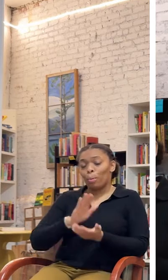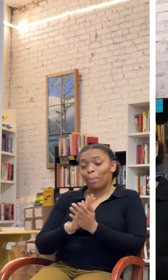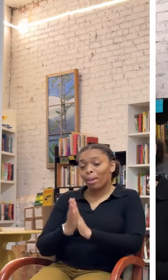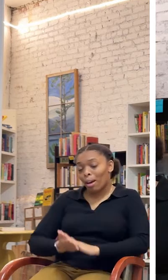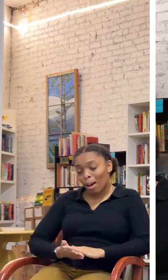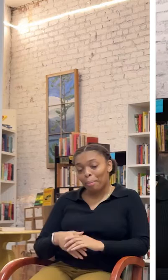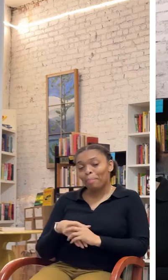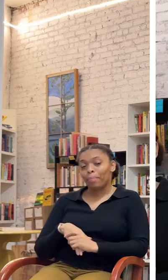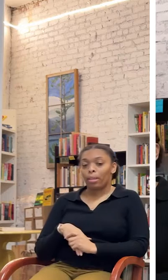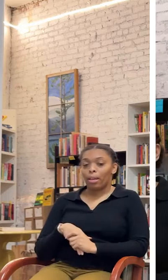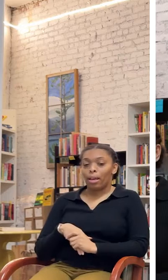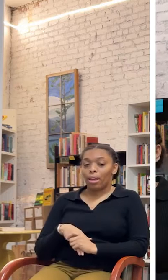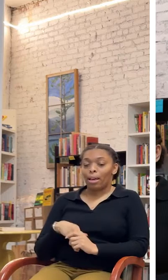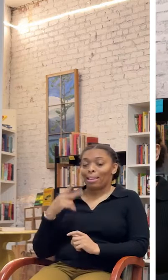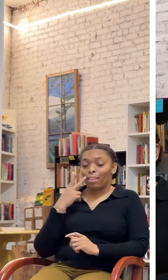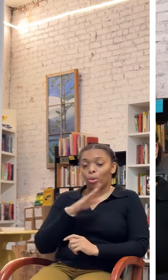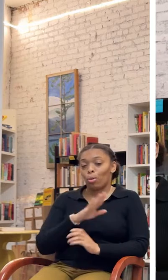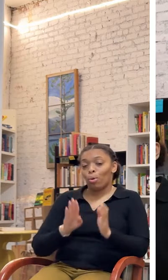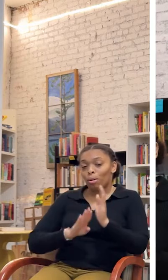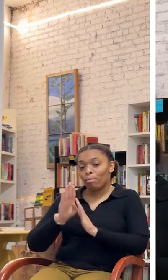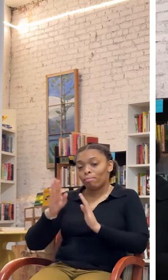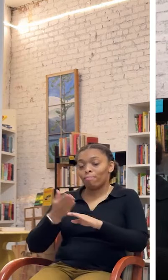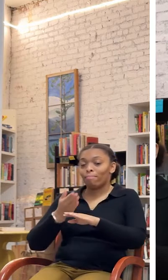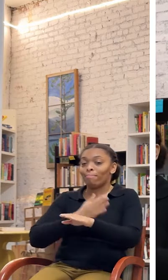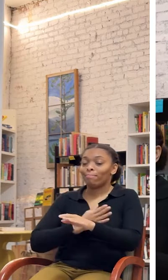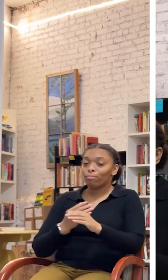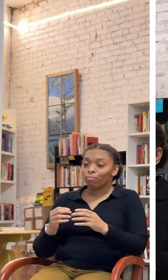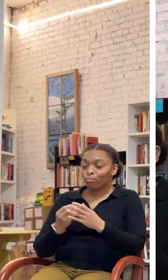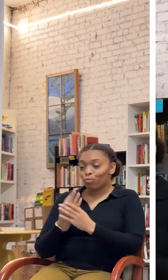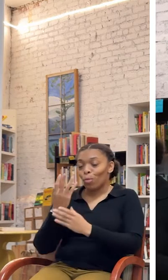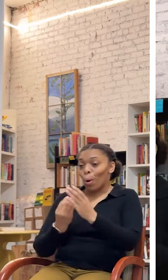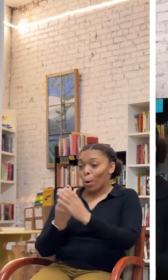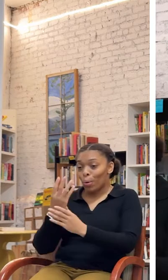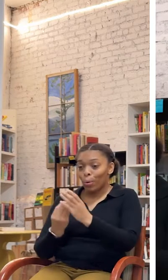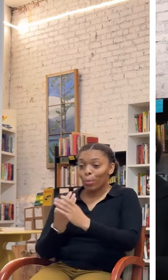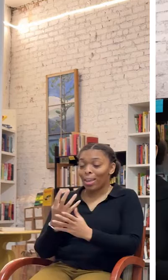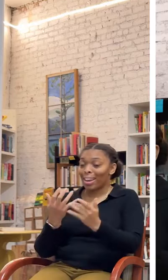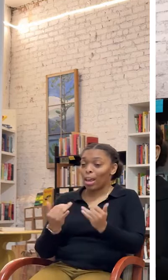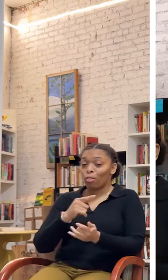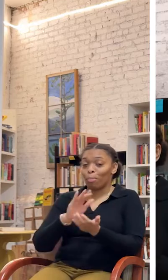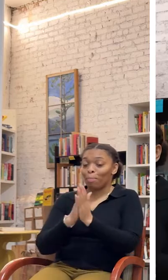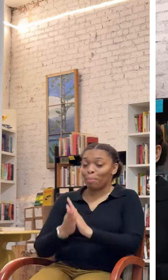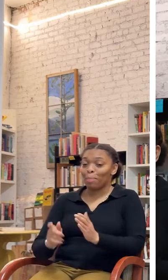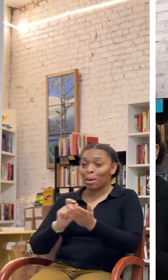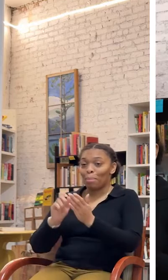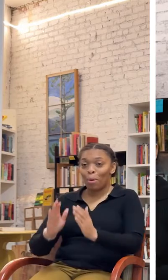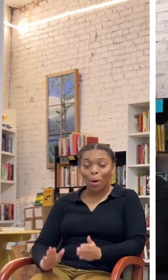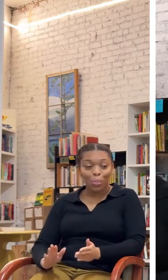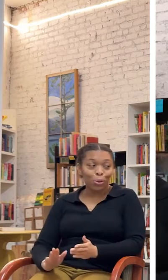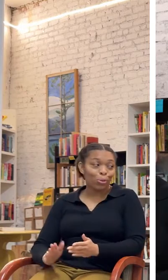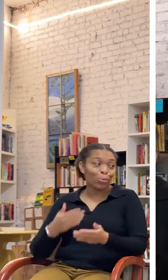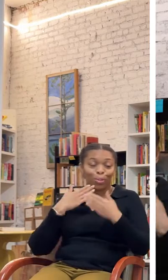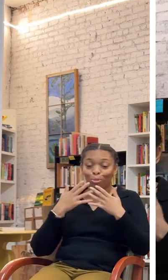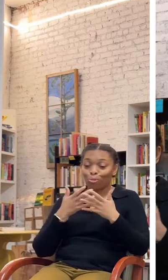years, and seeing your growth, your evolution, and now seeing you become an author. So thank you